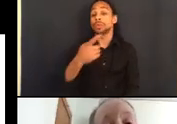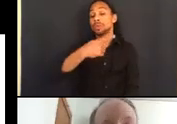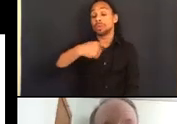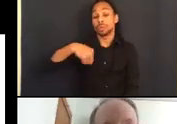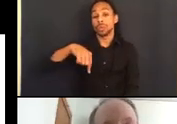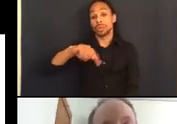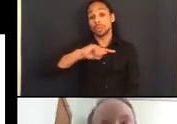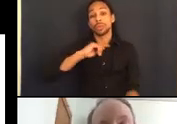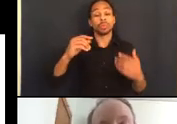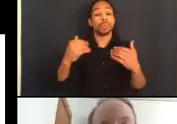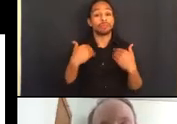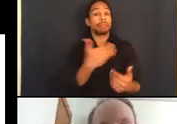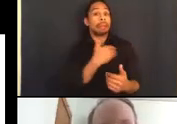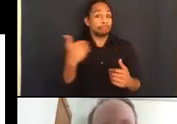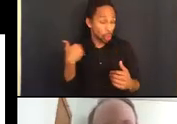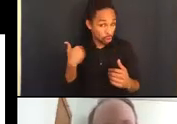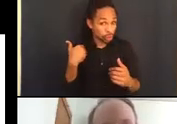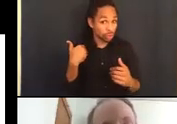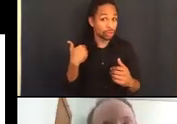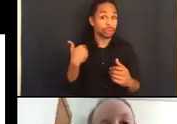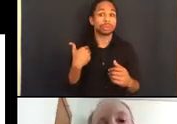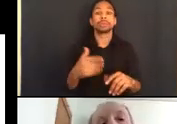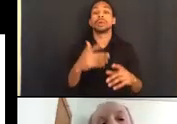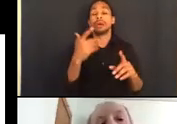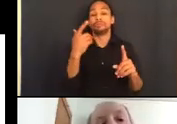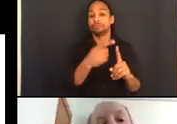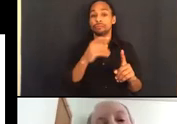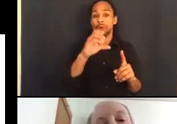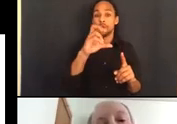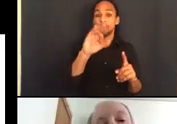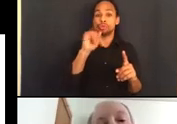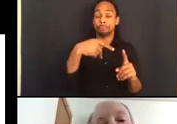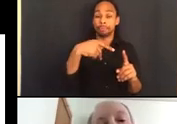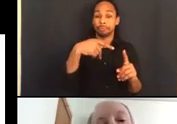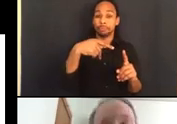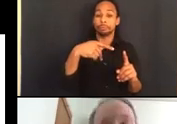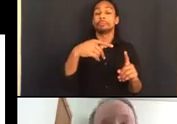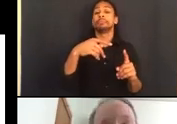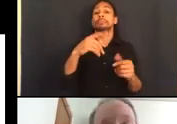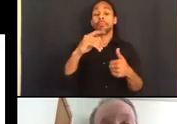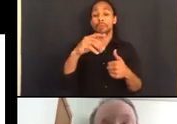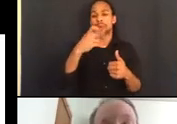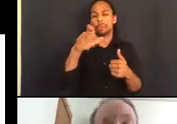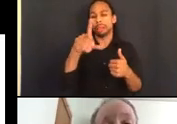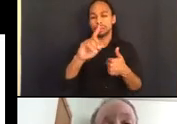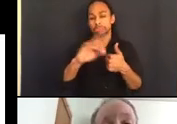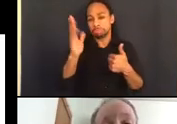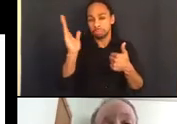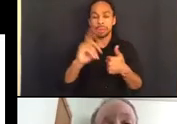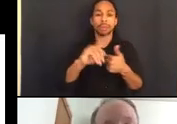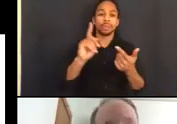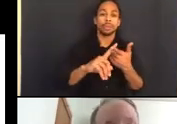member-driven organization of CRIP and disabled people. We're majority trans, non-binary, queer, and